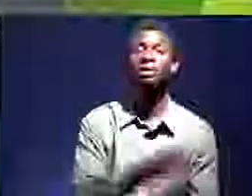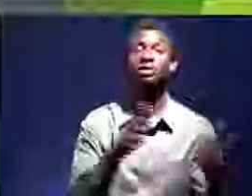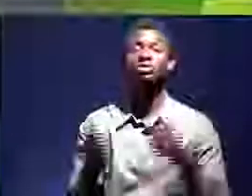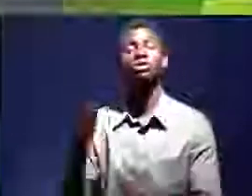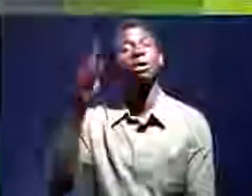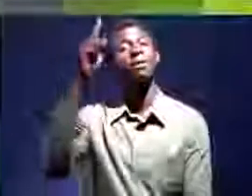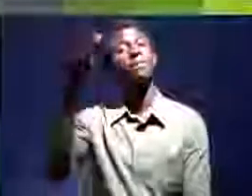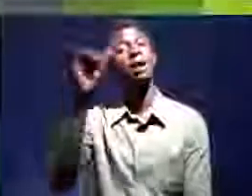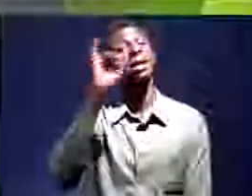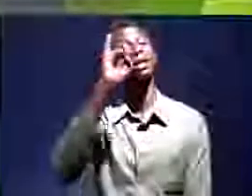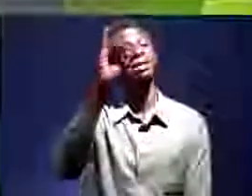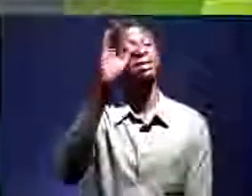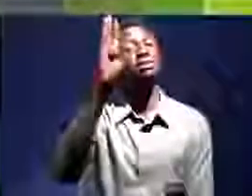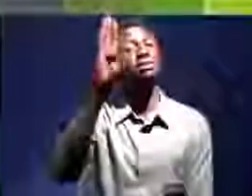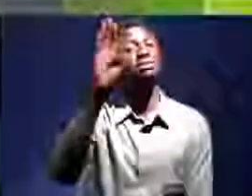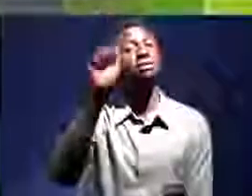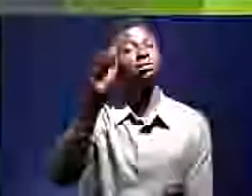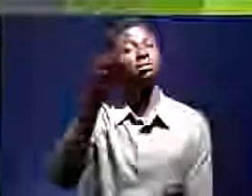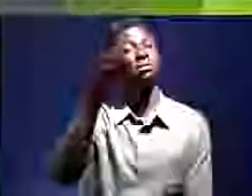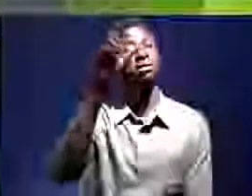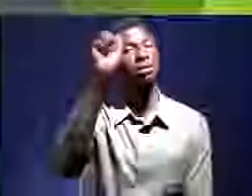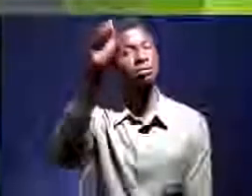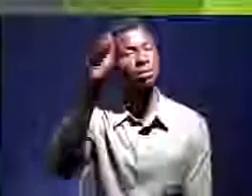But here, you're going to love this.